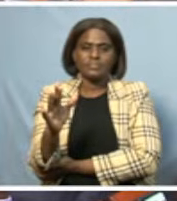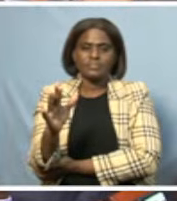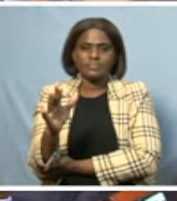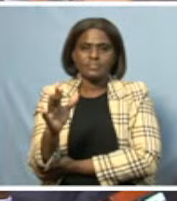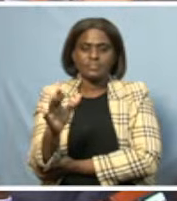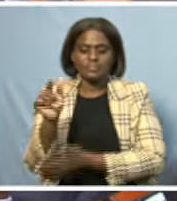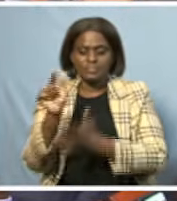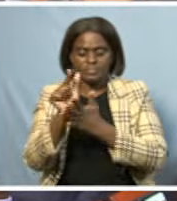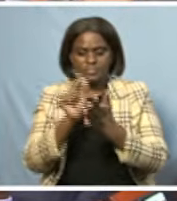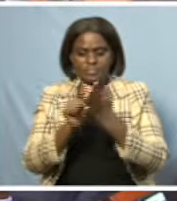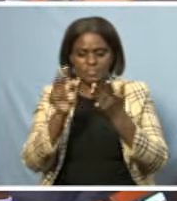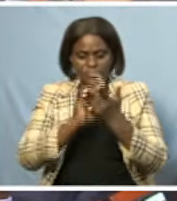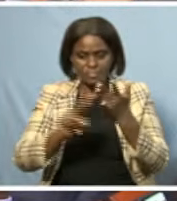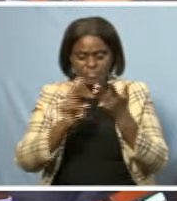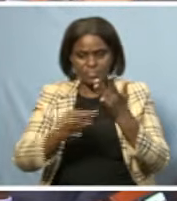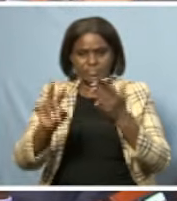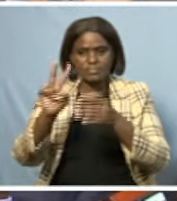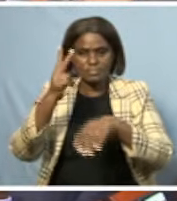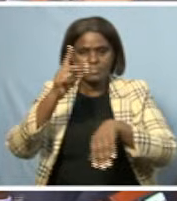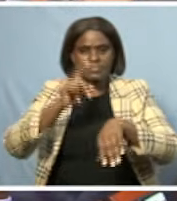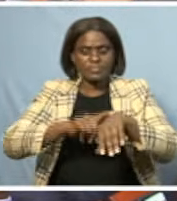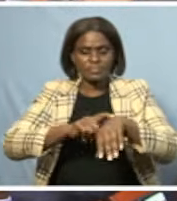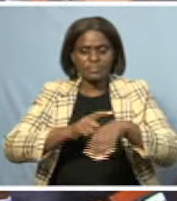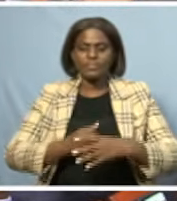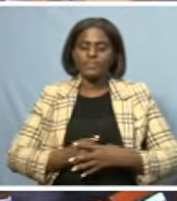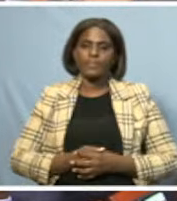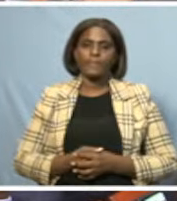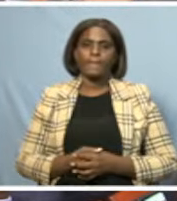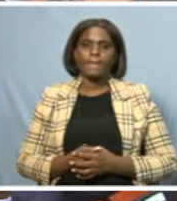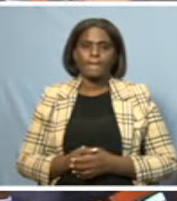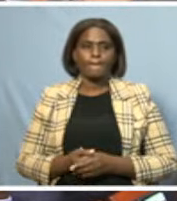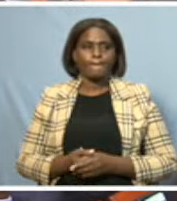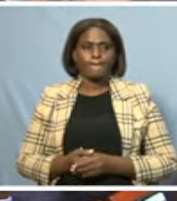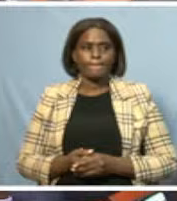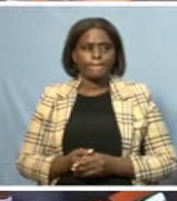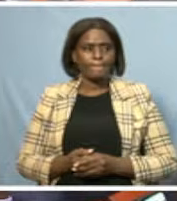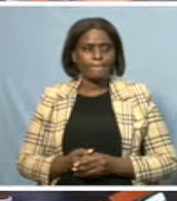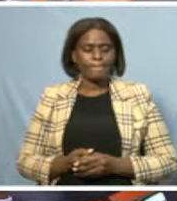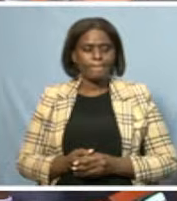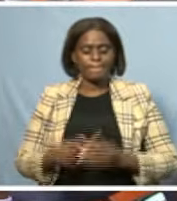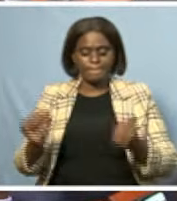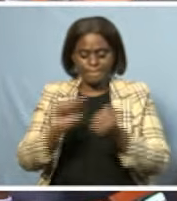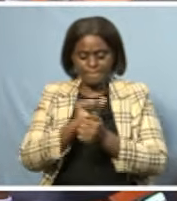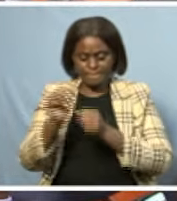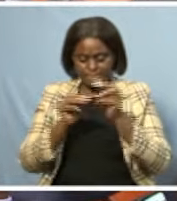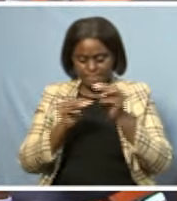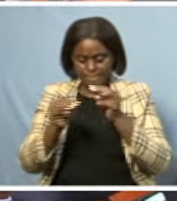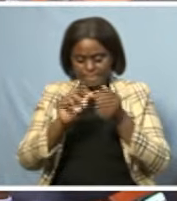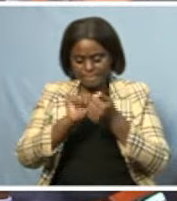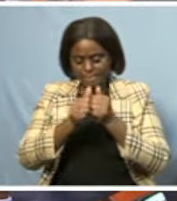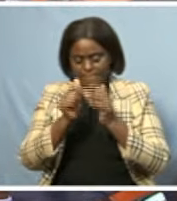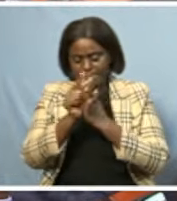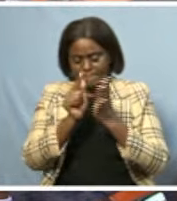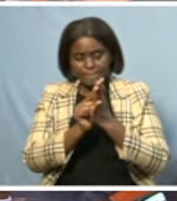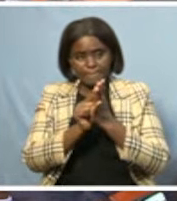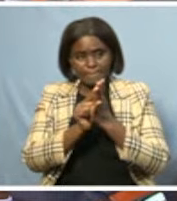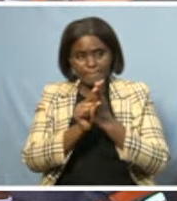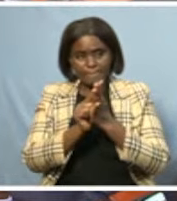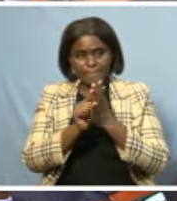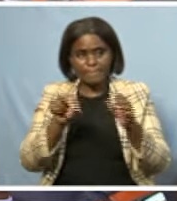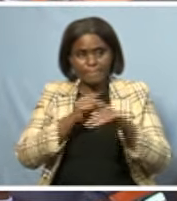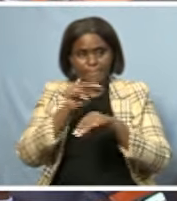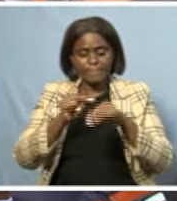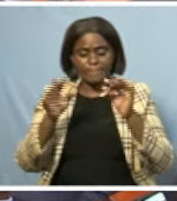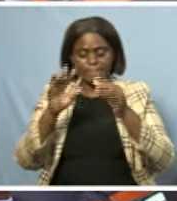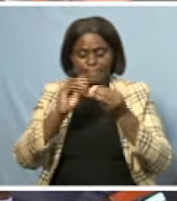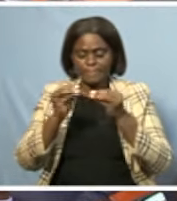affirmative. Let the bill be read a second time. The Disaster Management Amendment Bill, National